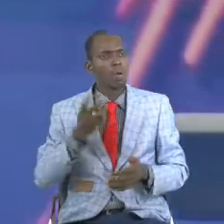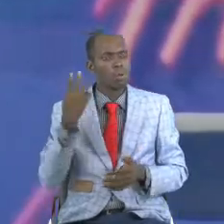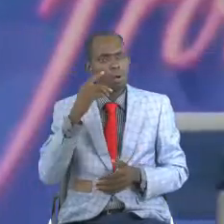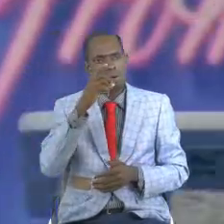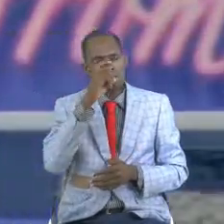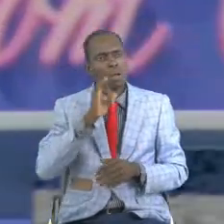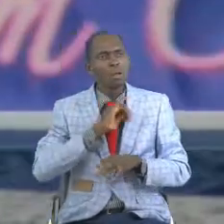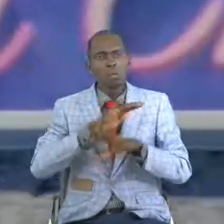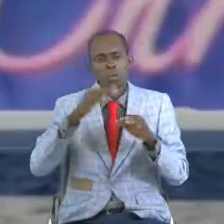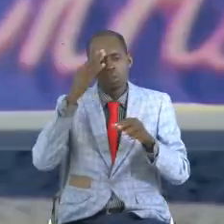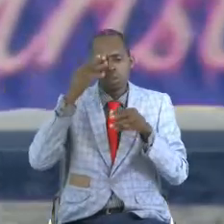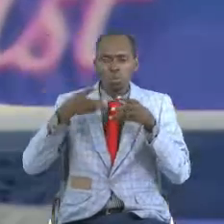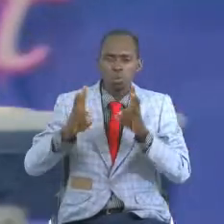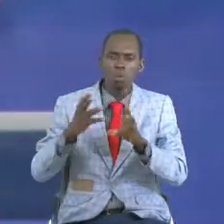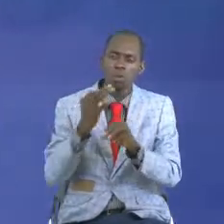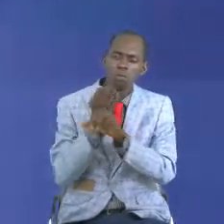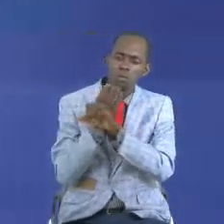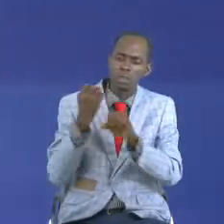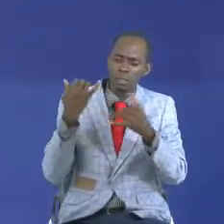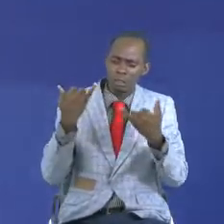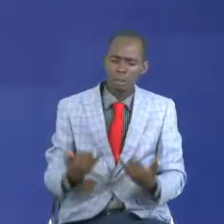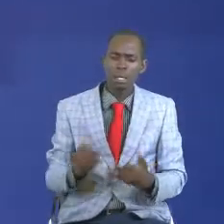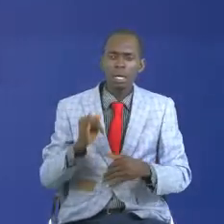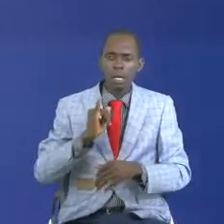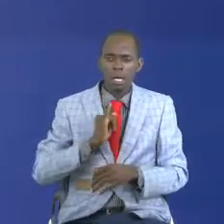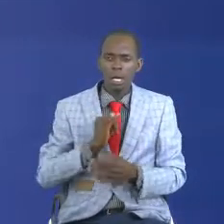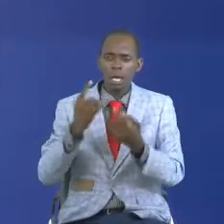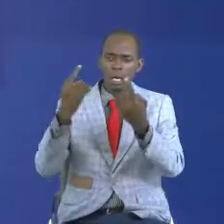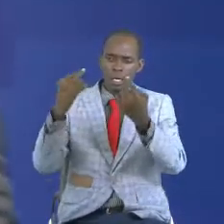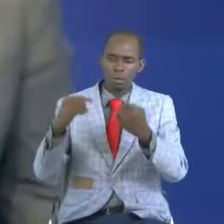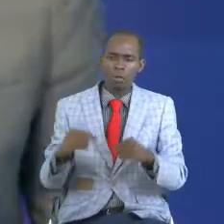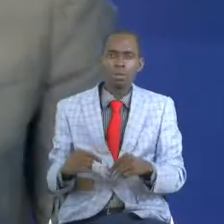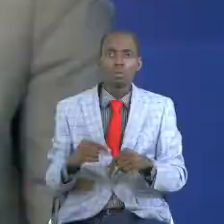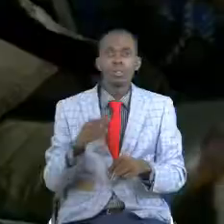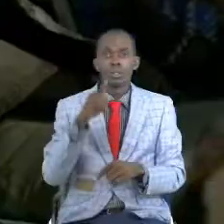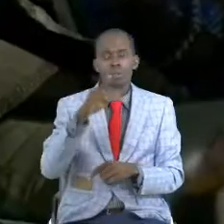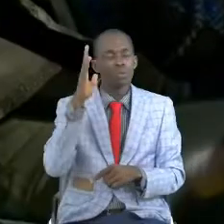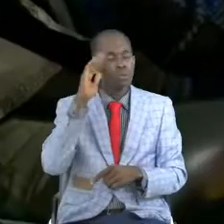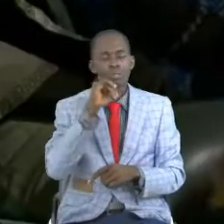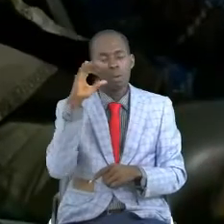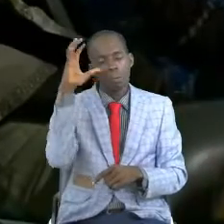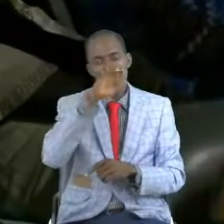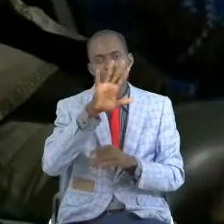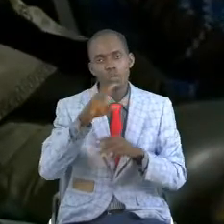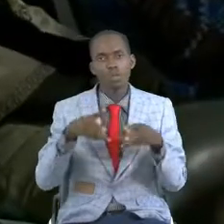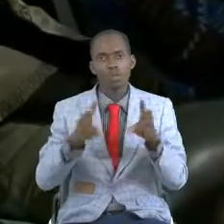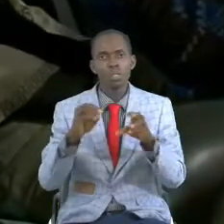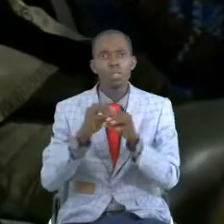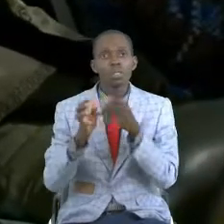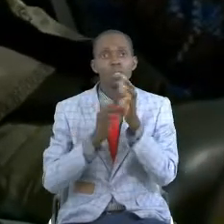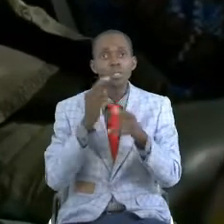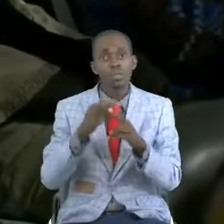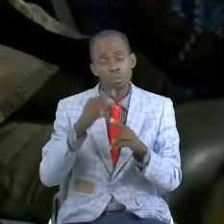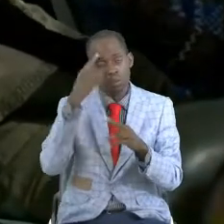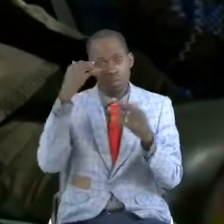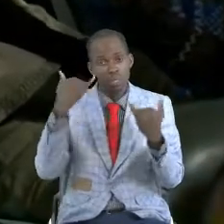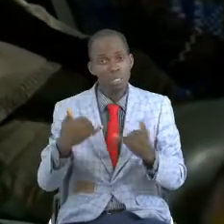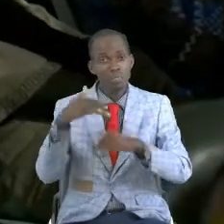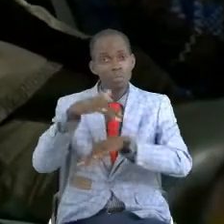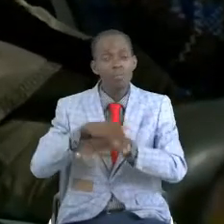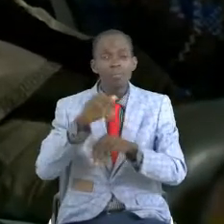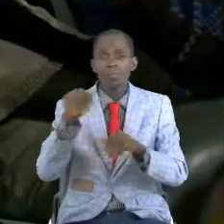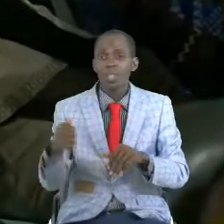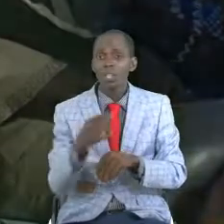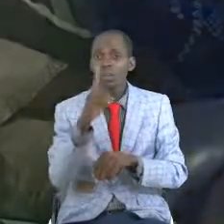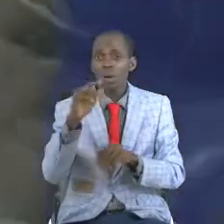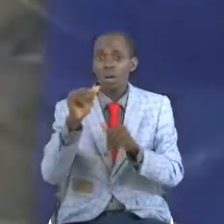of salvation. Now I come. You will not miss your way. Because tonight, anyone and